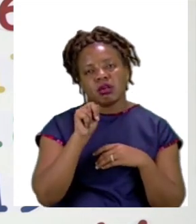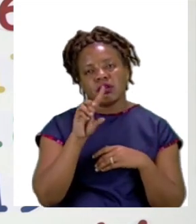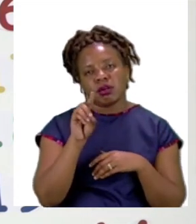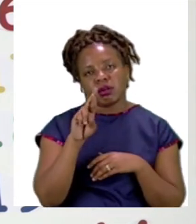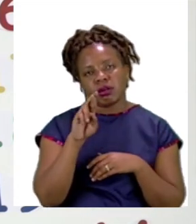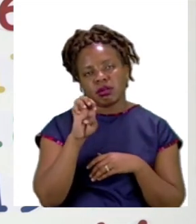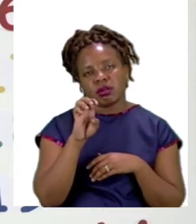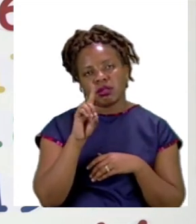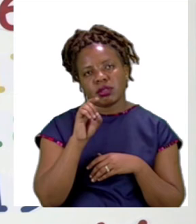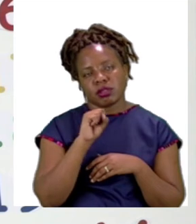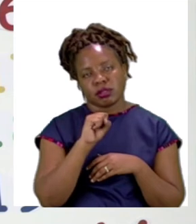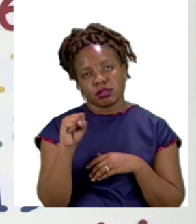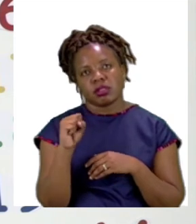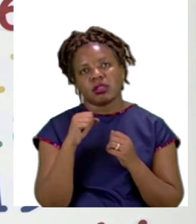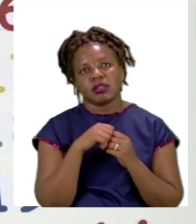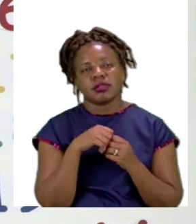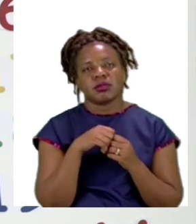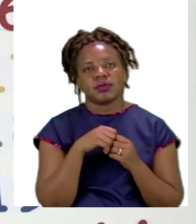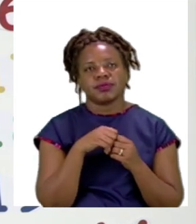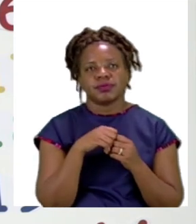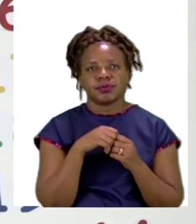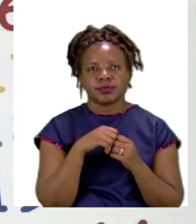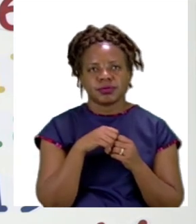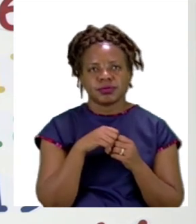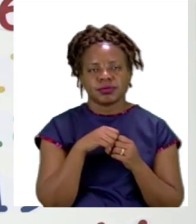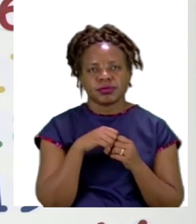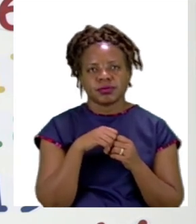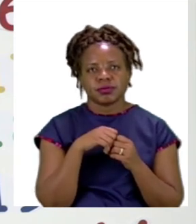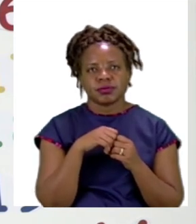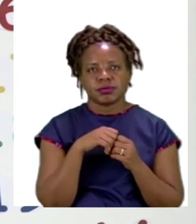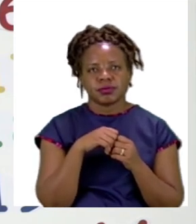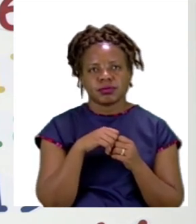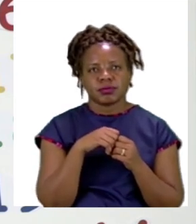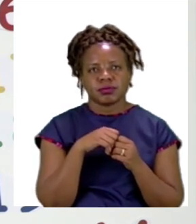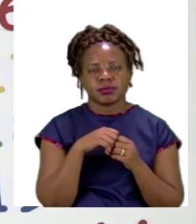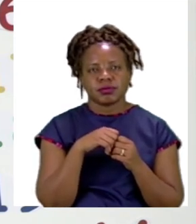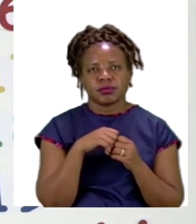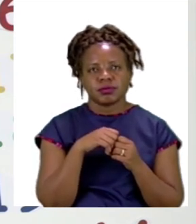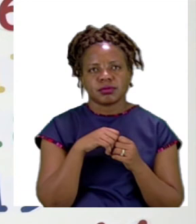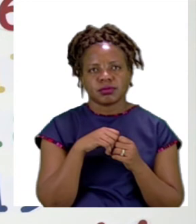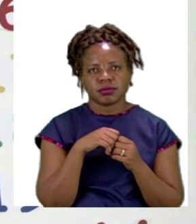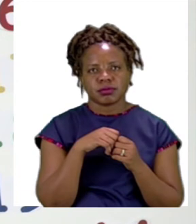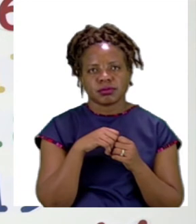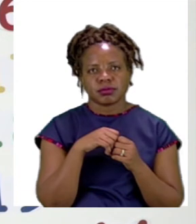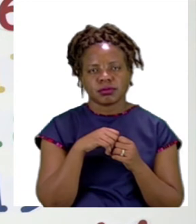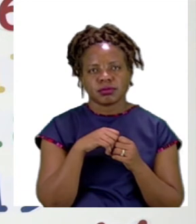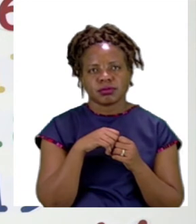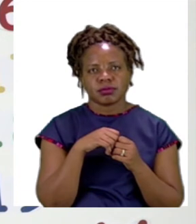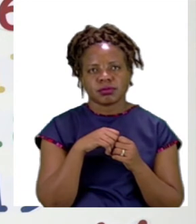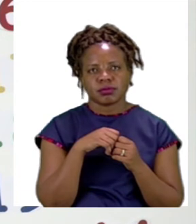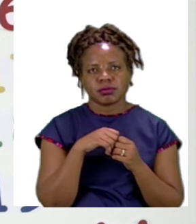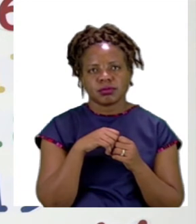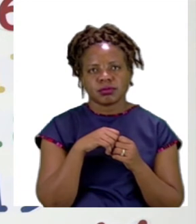say, Grandpa Hundreds, help us. Our bag is too heavy. Please, can you carry